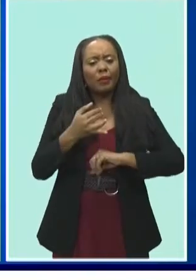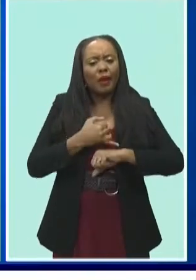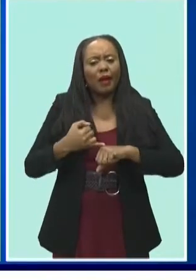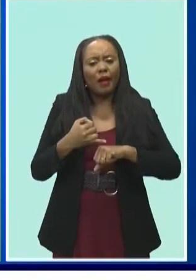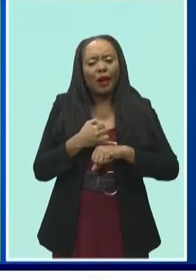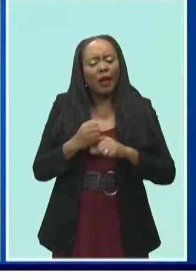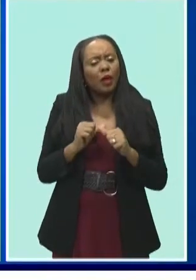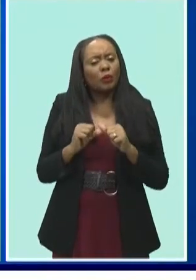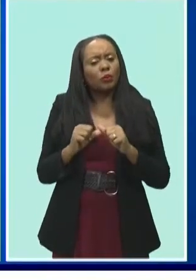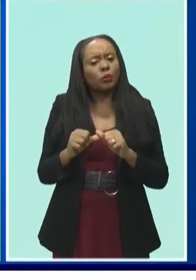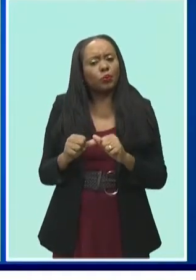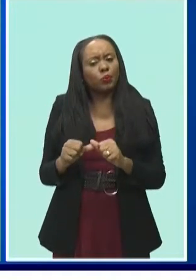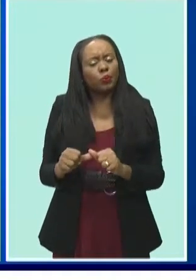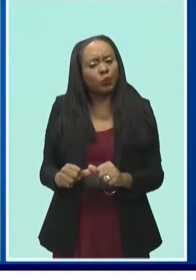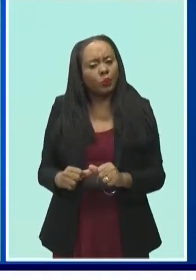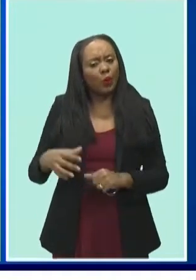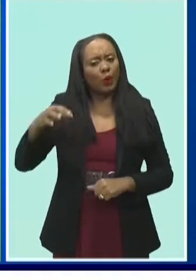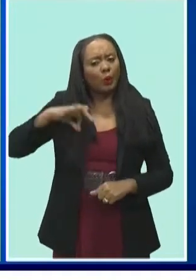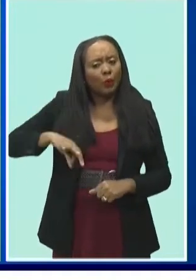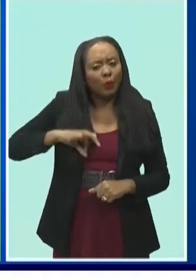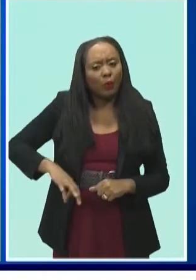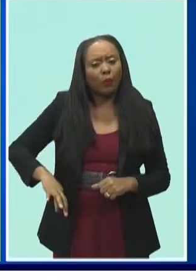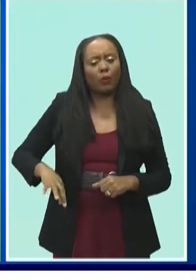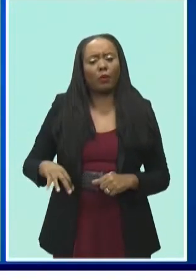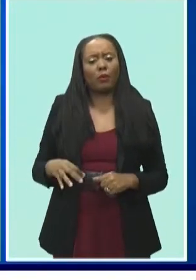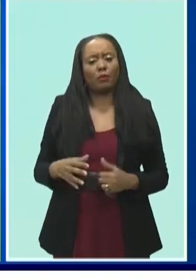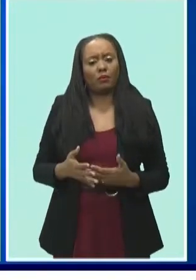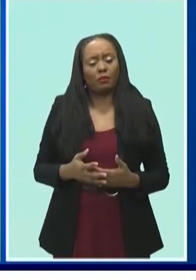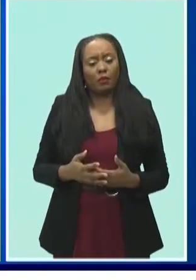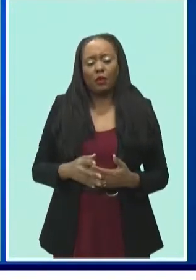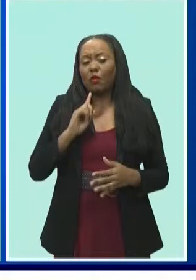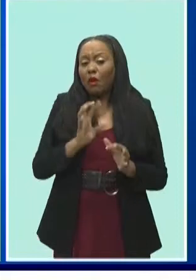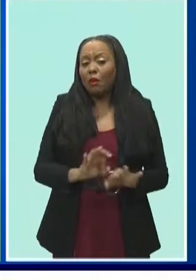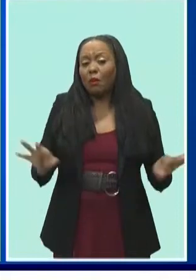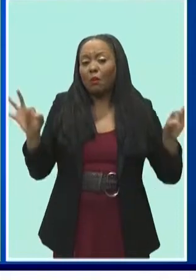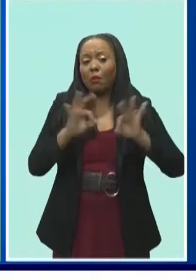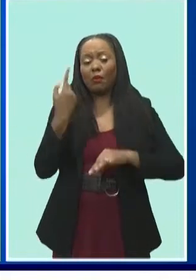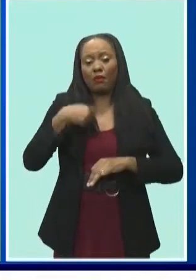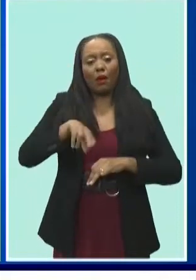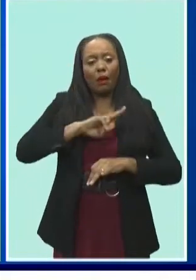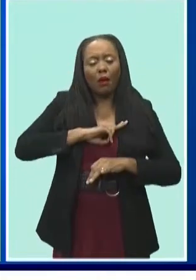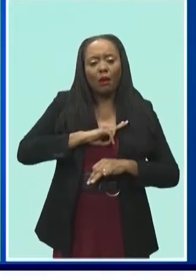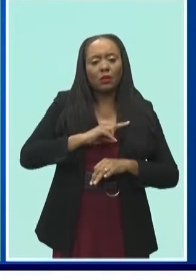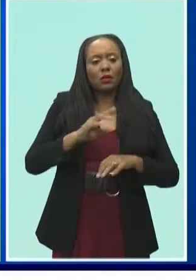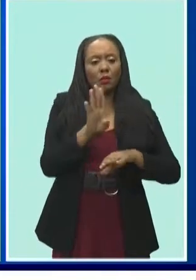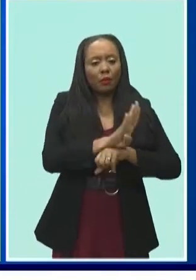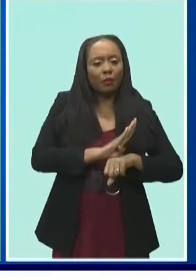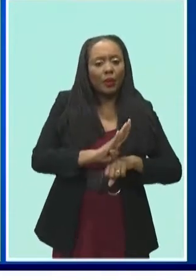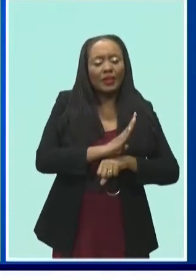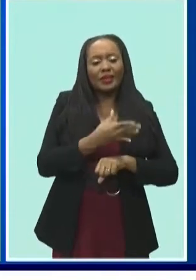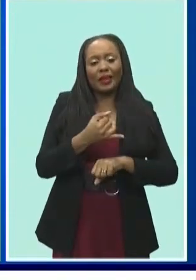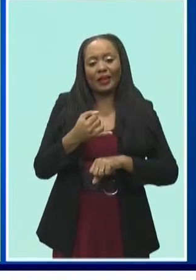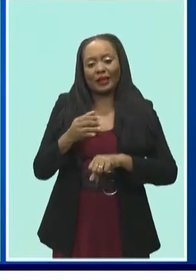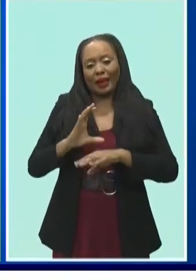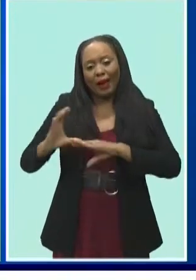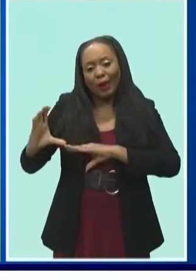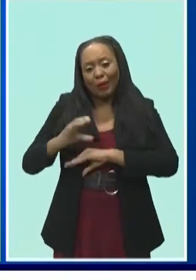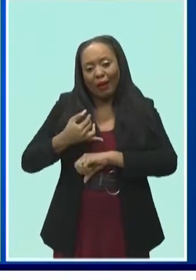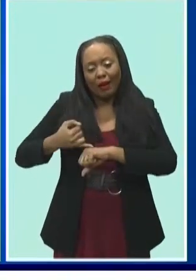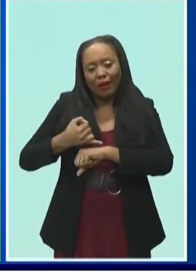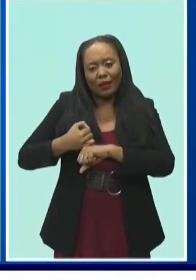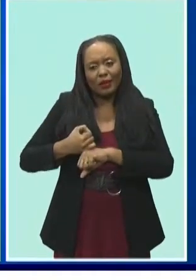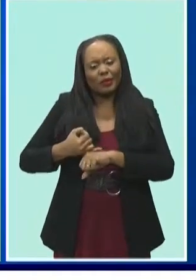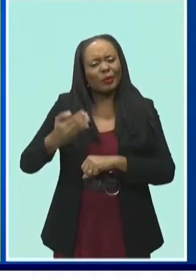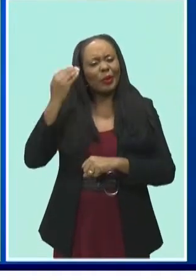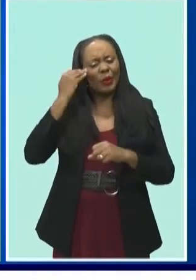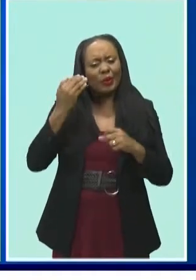pertinent topic, as you said as well, for us here in Barbados and indeed the Caribbean. We are aware that our government is working assiduously to reduce the level of